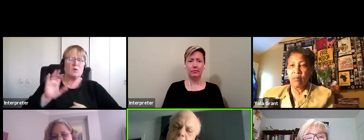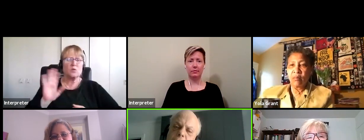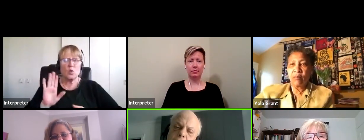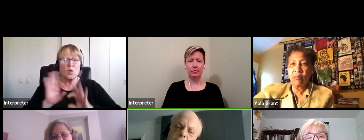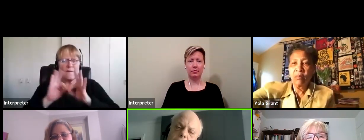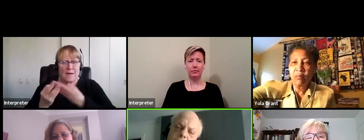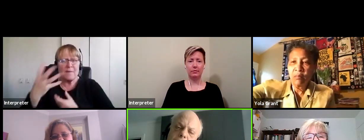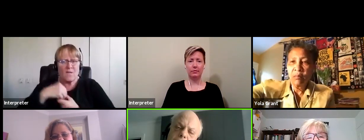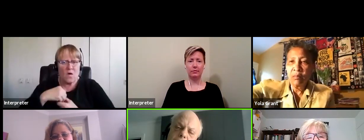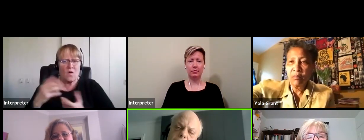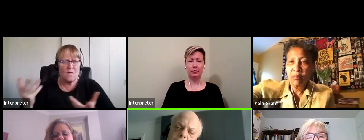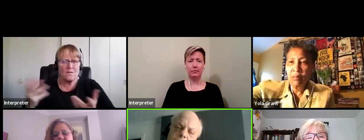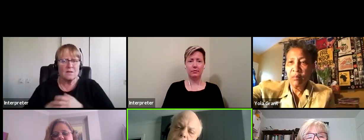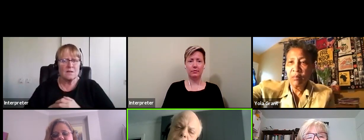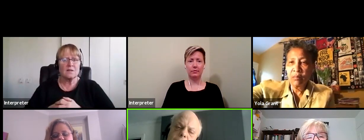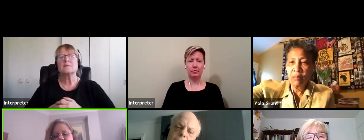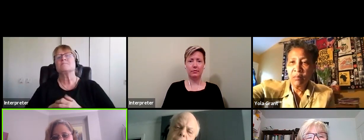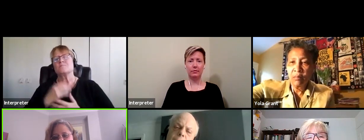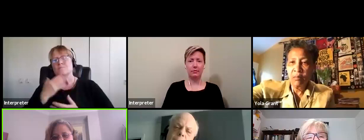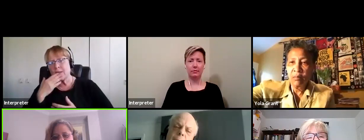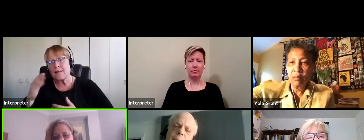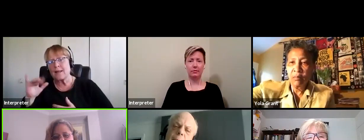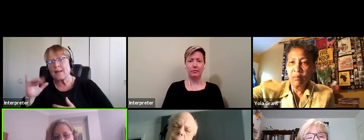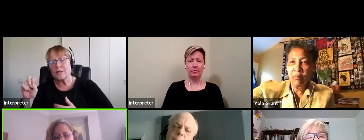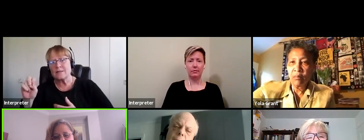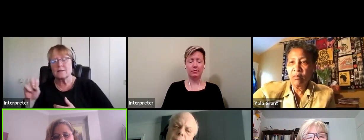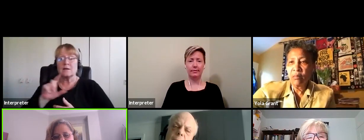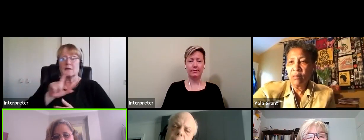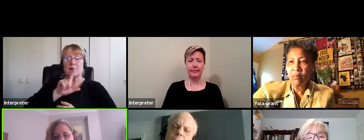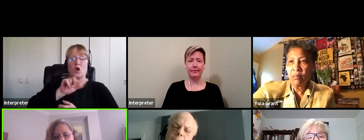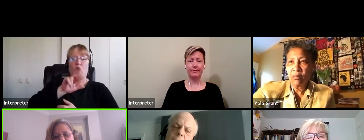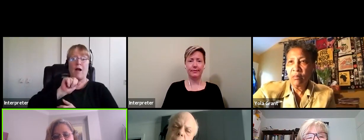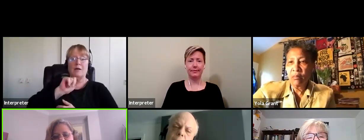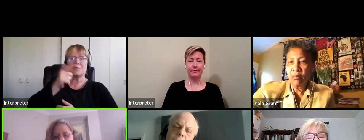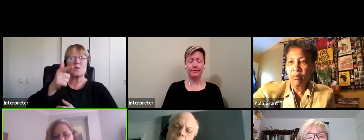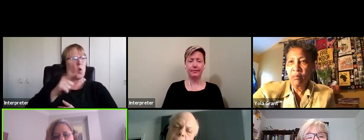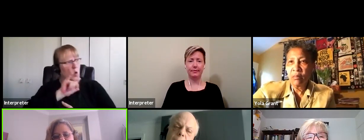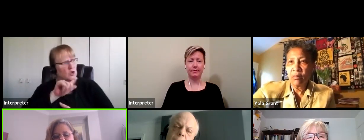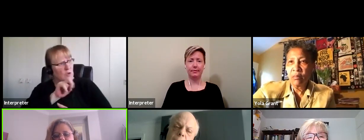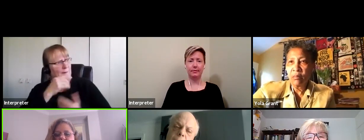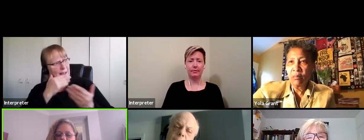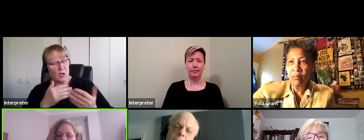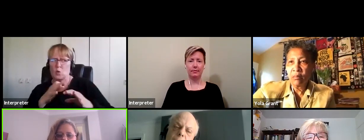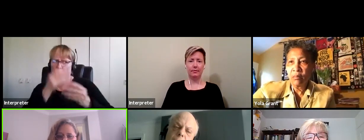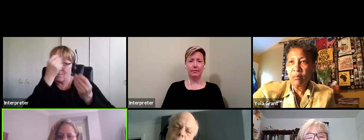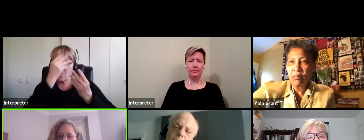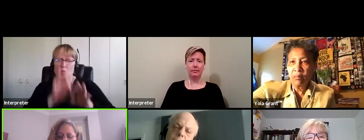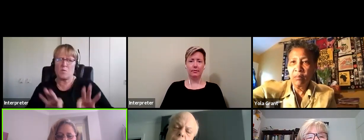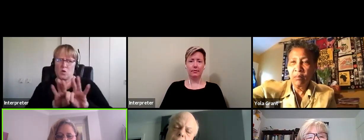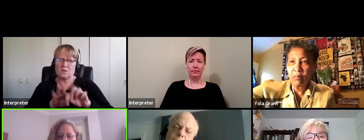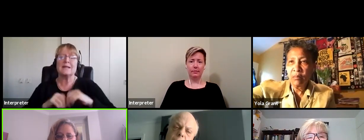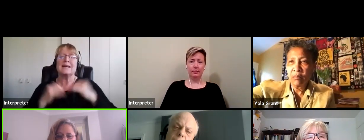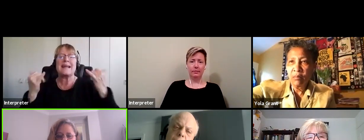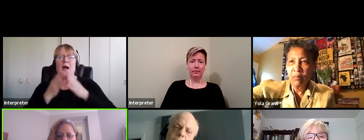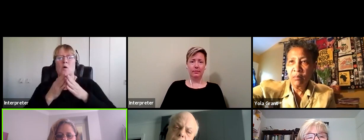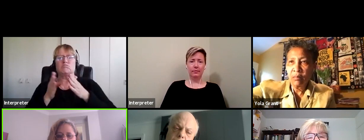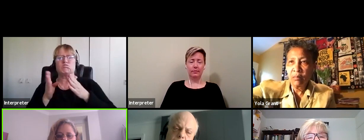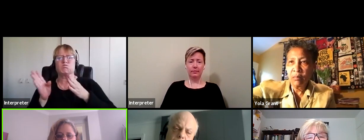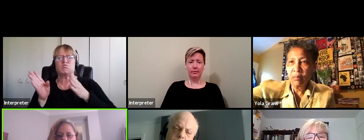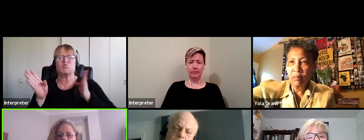to Laura. Thank you. Thanks a lot for that, Jane. That was really important. So we're going to broaden our focus a little bit